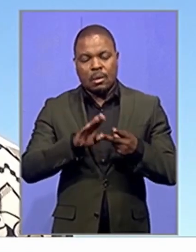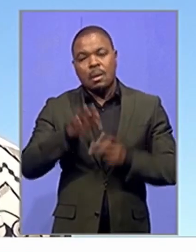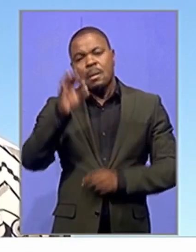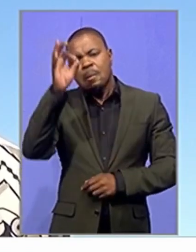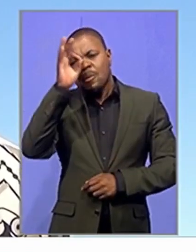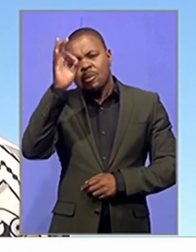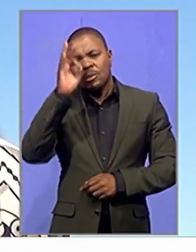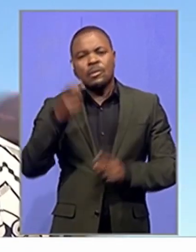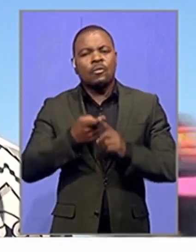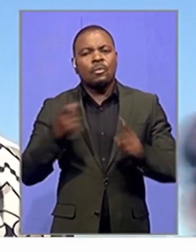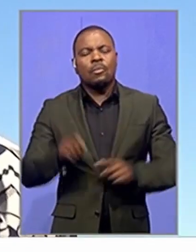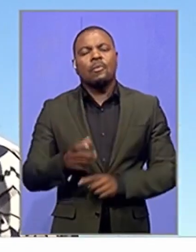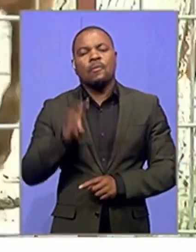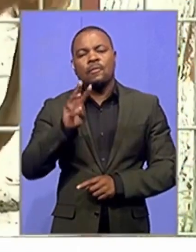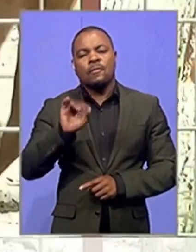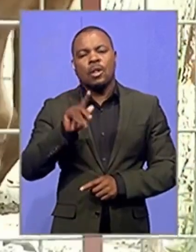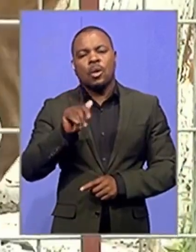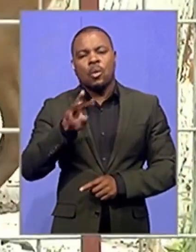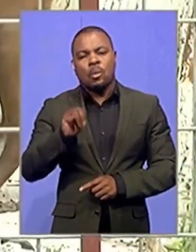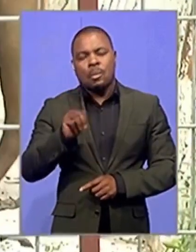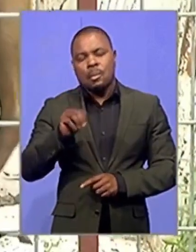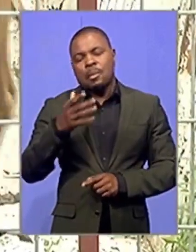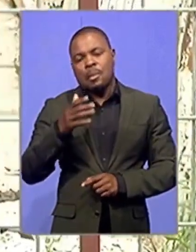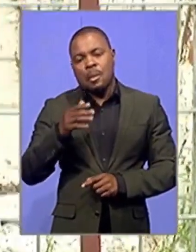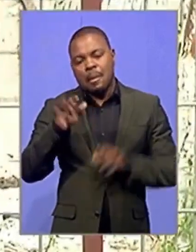rona a Welcome Public Order Policing a